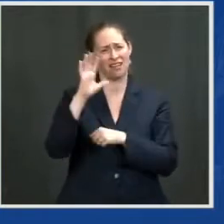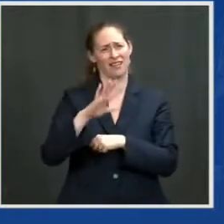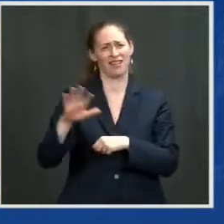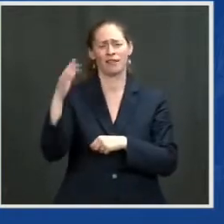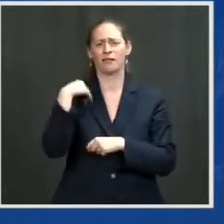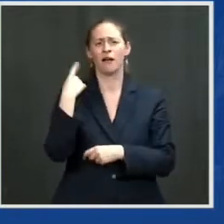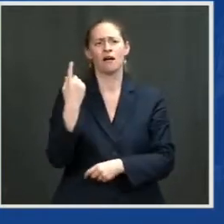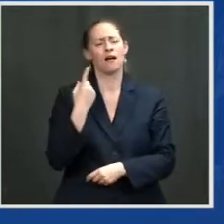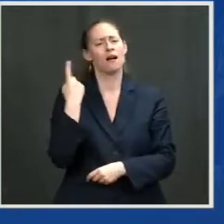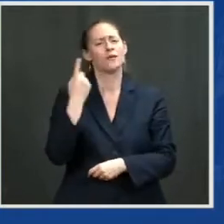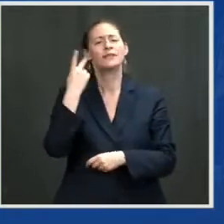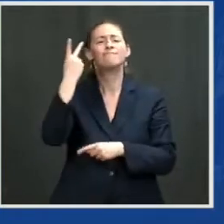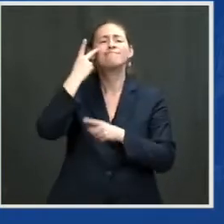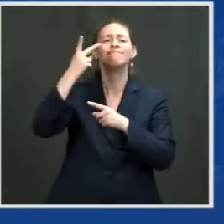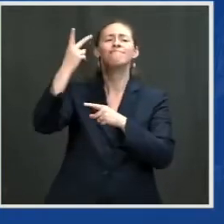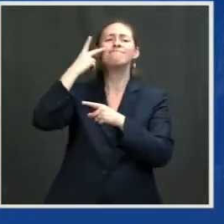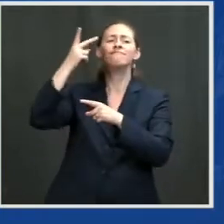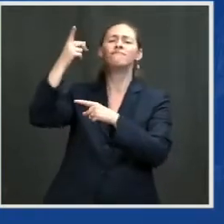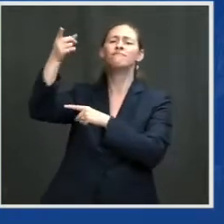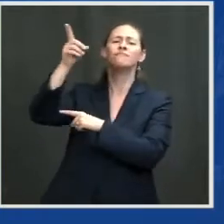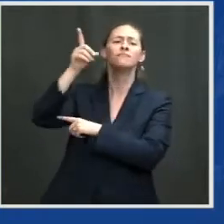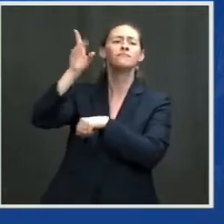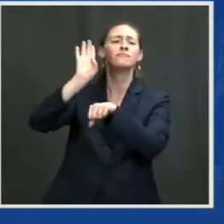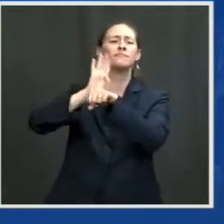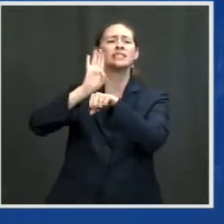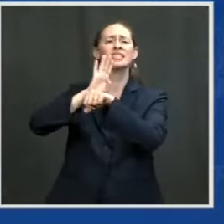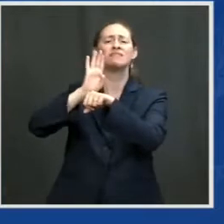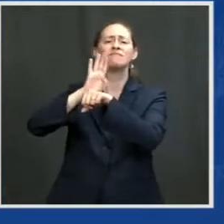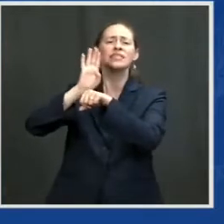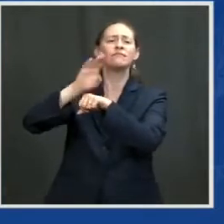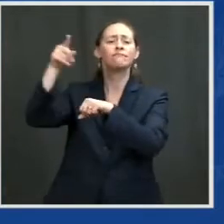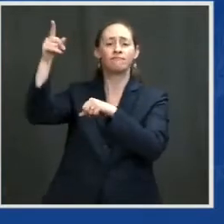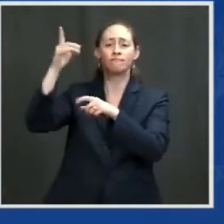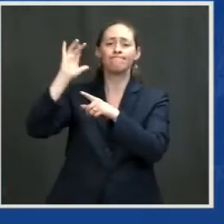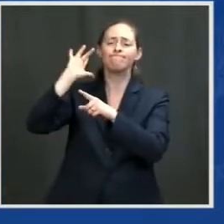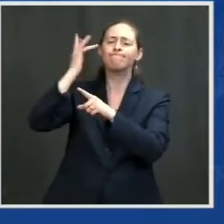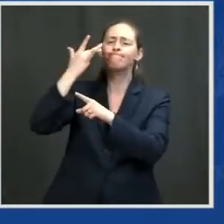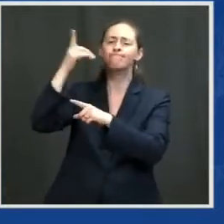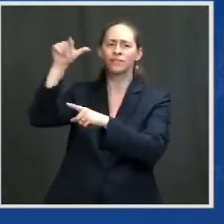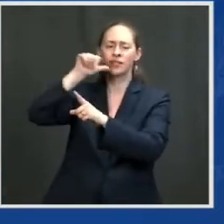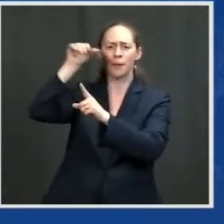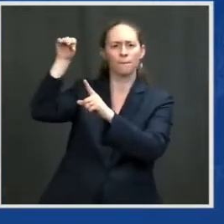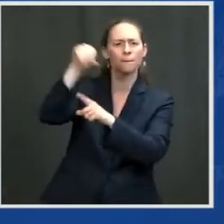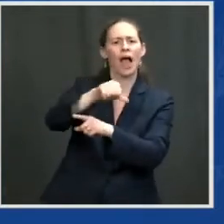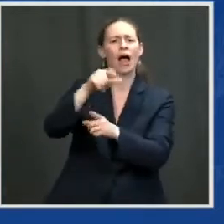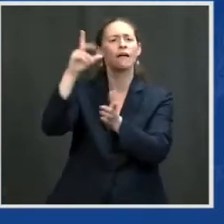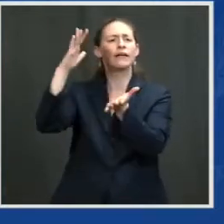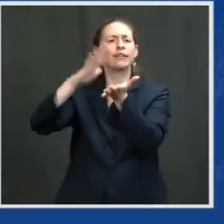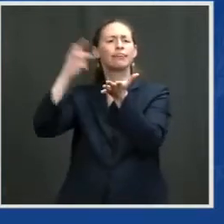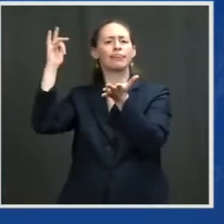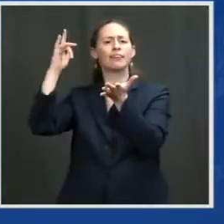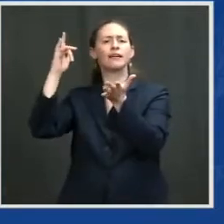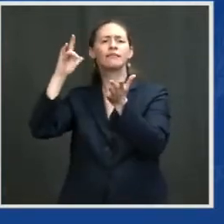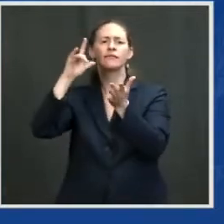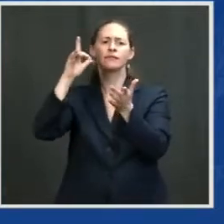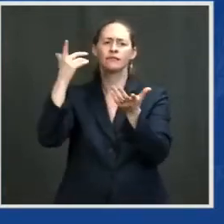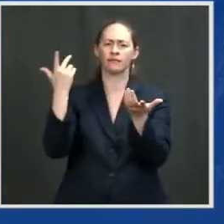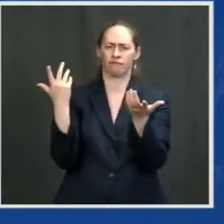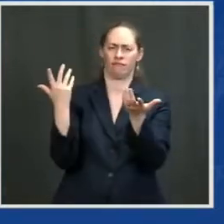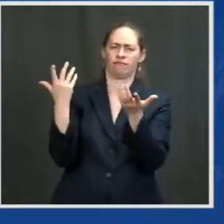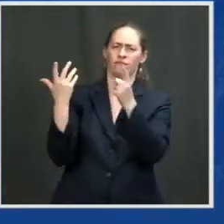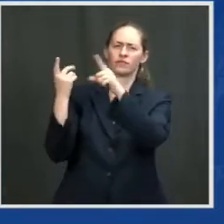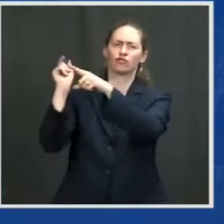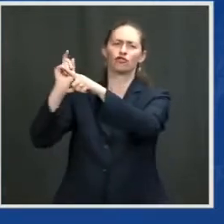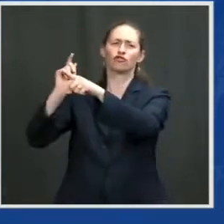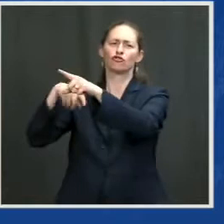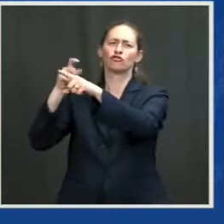America not paying their fair share. Their taxes used to be 38%, 36%. We all thought that was too high,